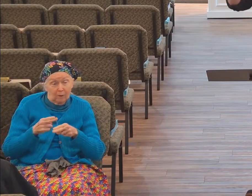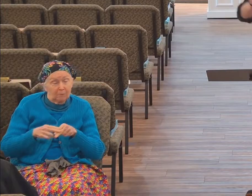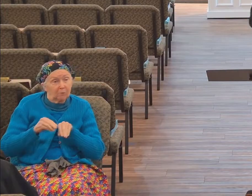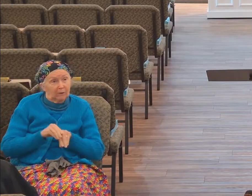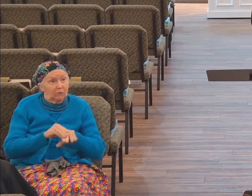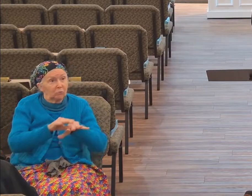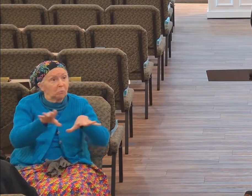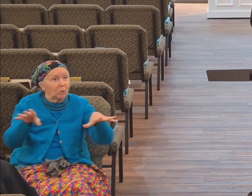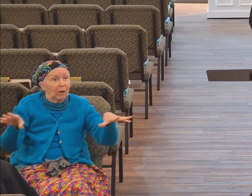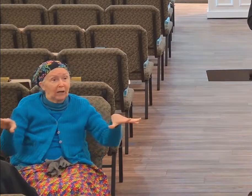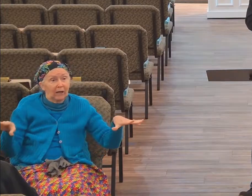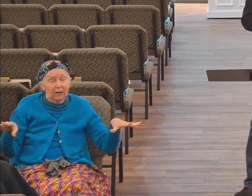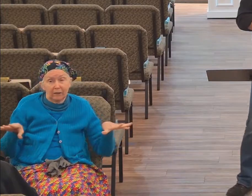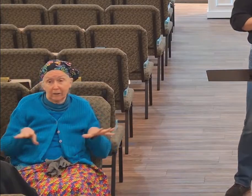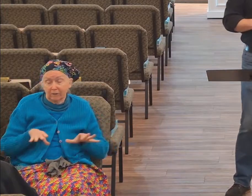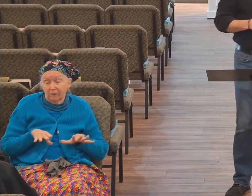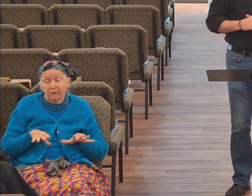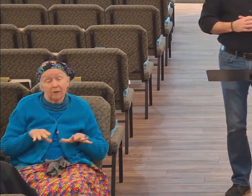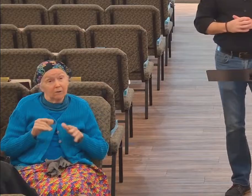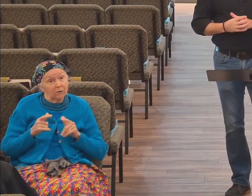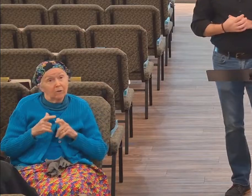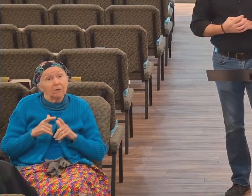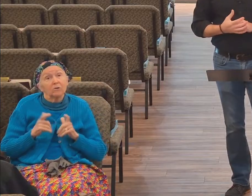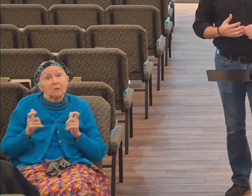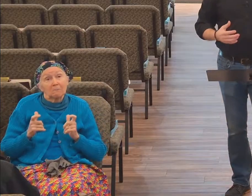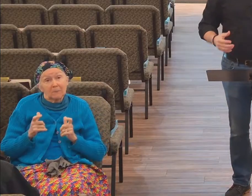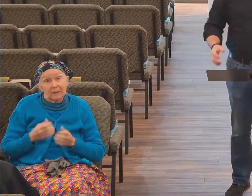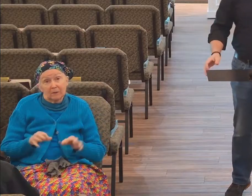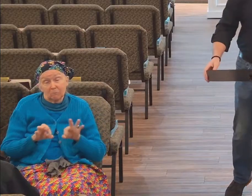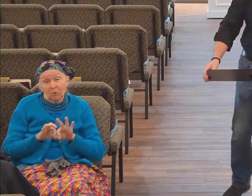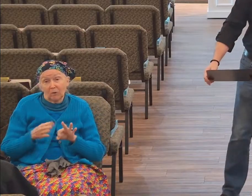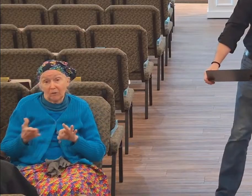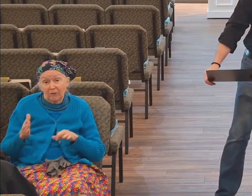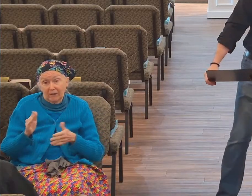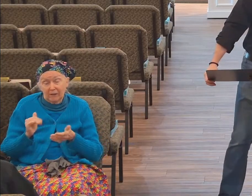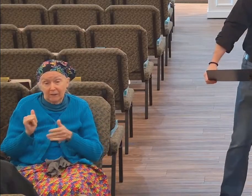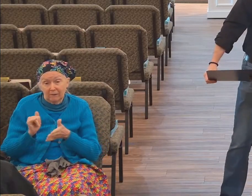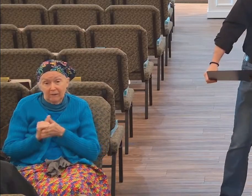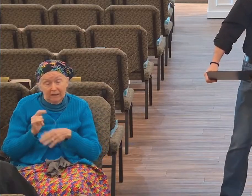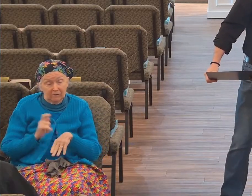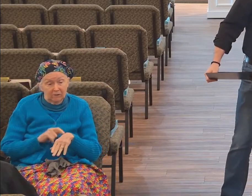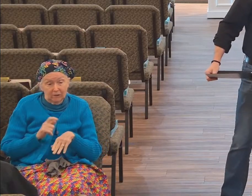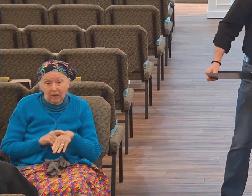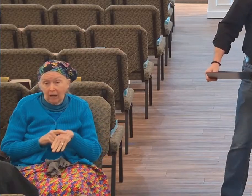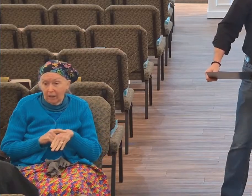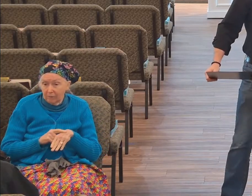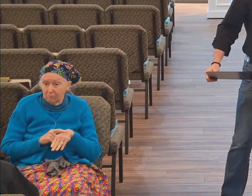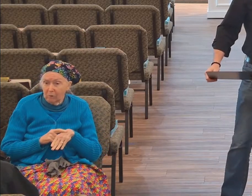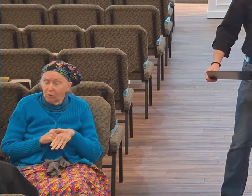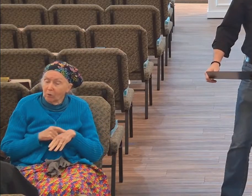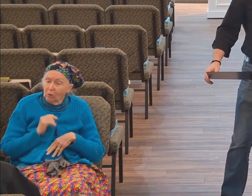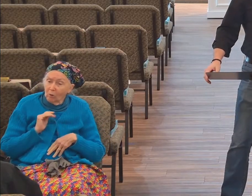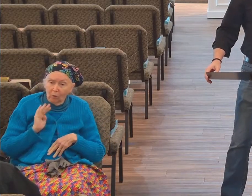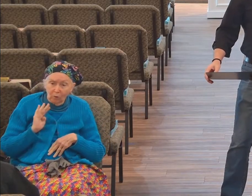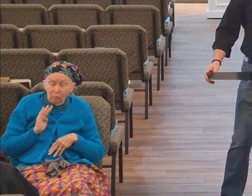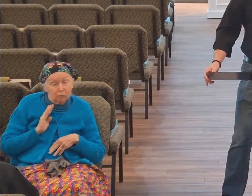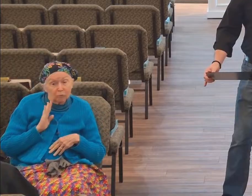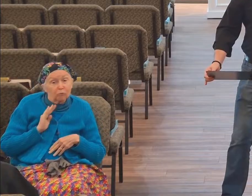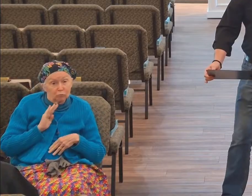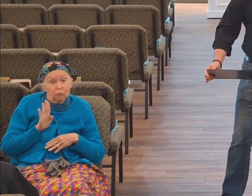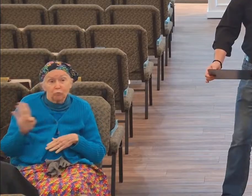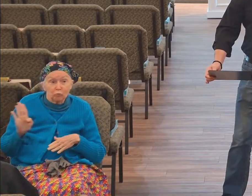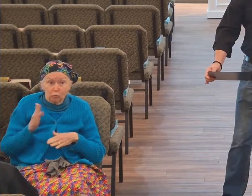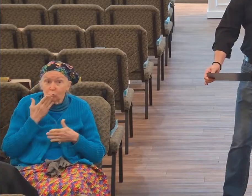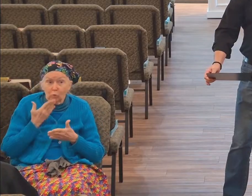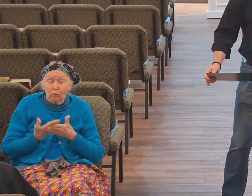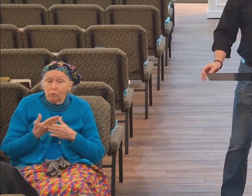big deal in first century. Reputation was spreading so much that Paul says, we don't have to say anything, okay? And now we